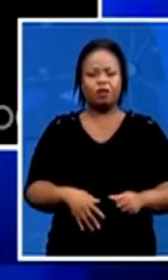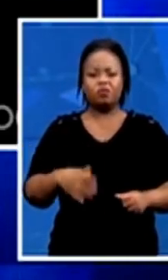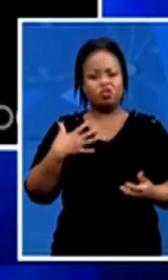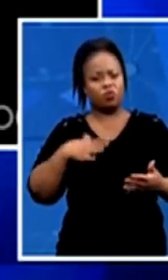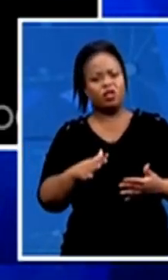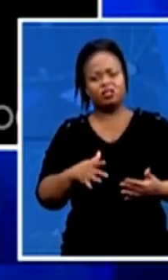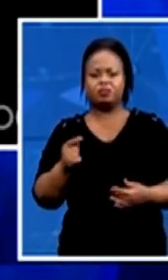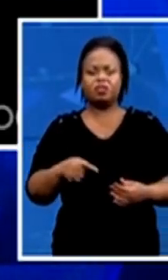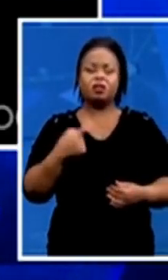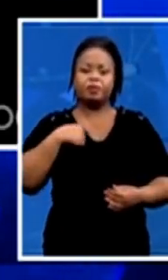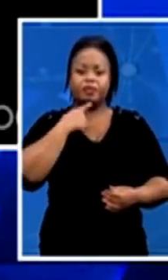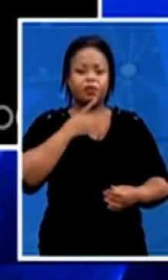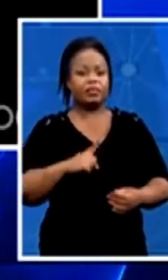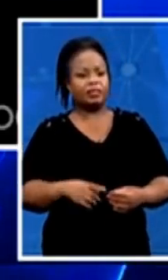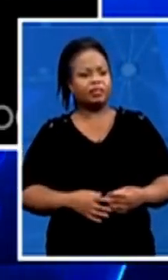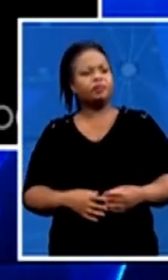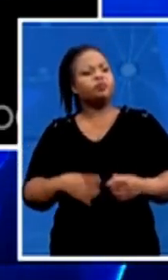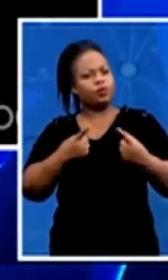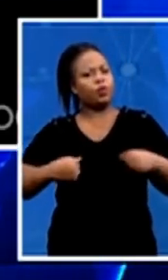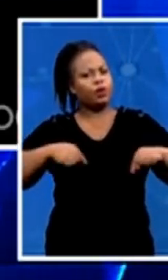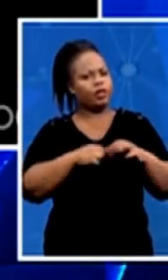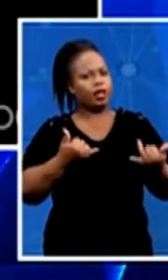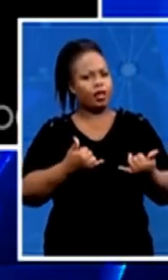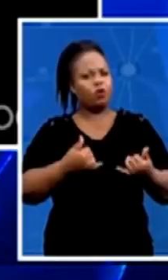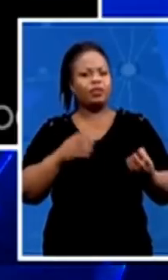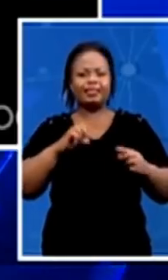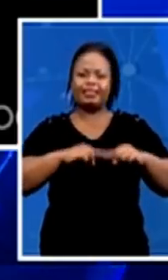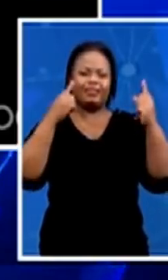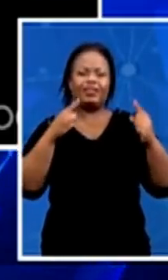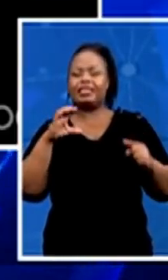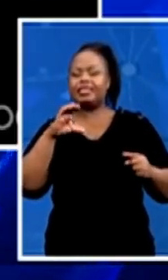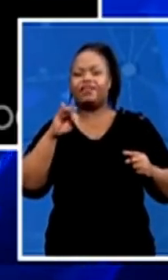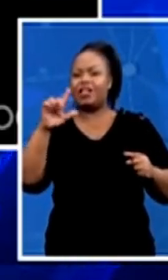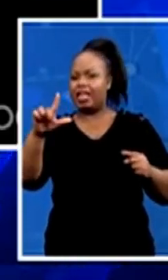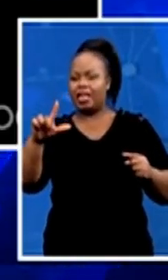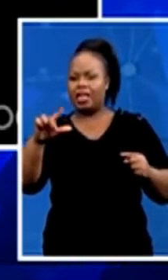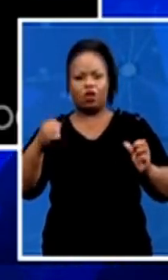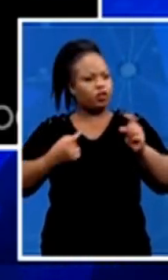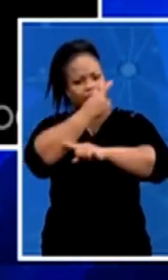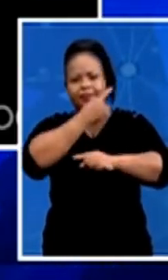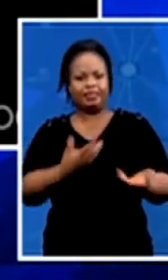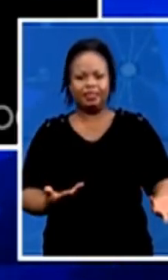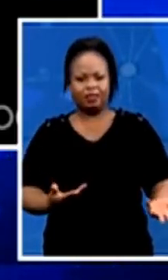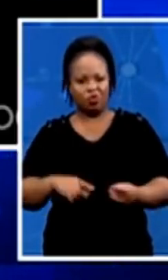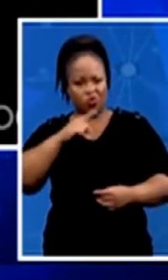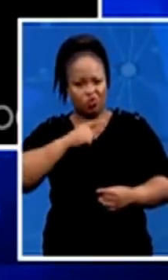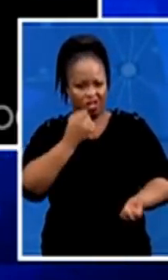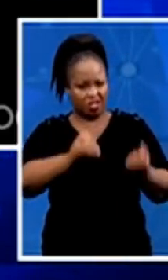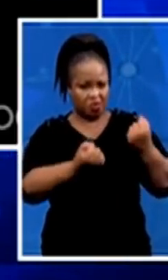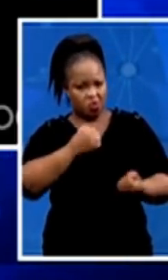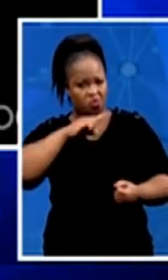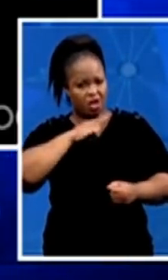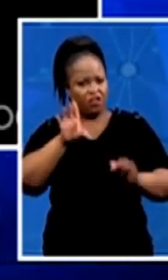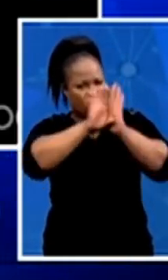are dealing here with a different species. It's civil contempt. And civil contempt has been tested in this court, the constitutionality, and it has been declared